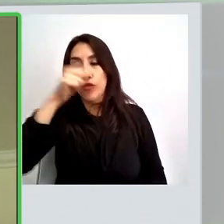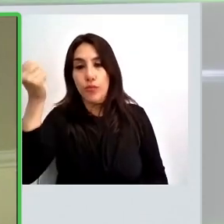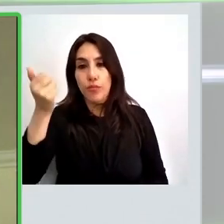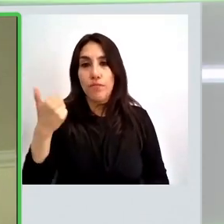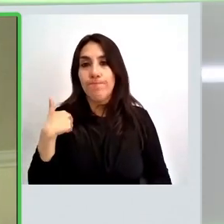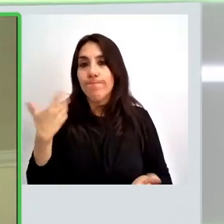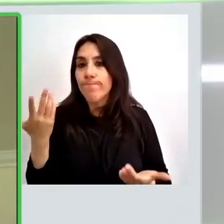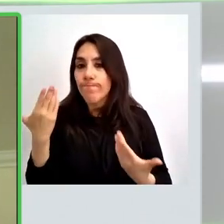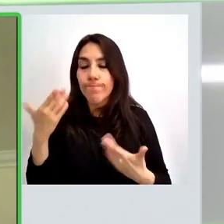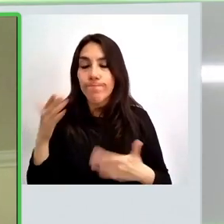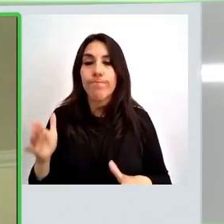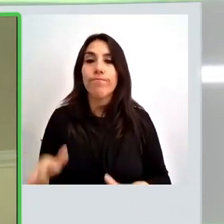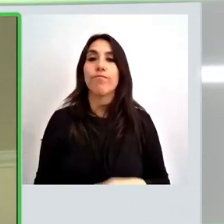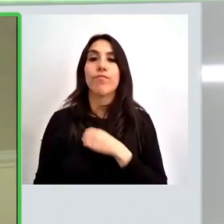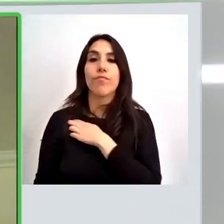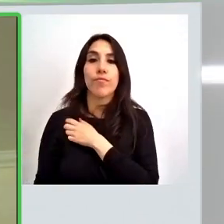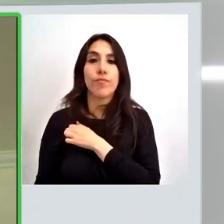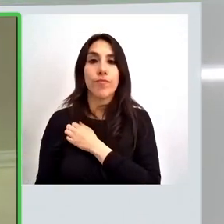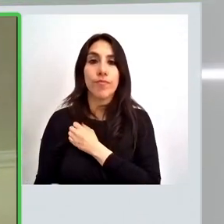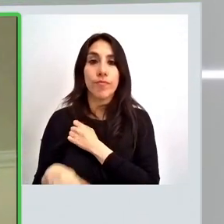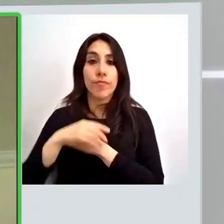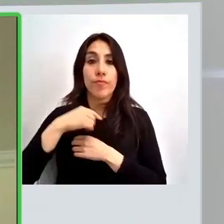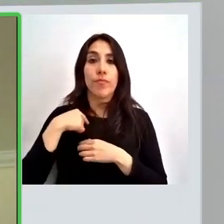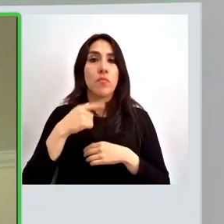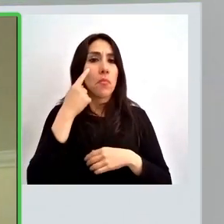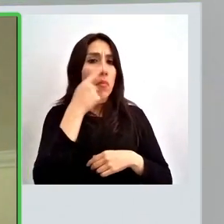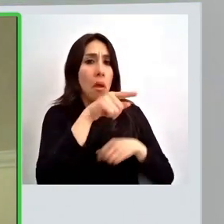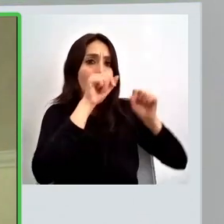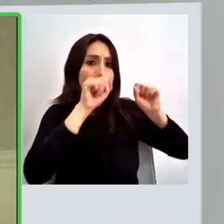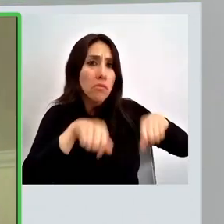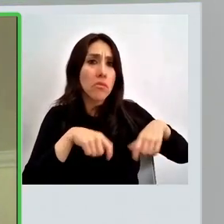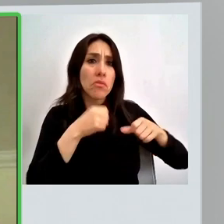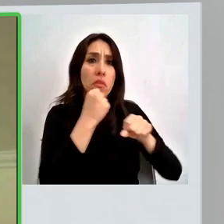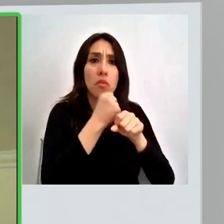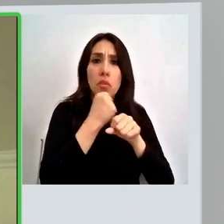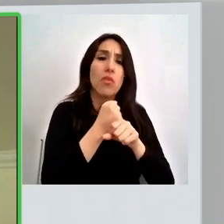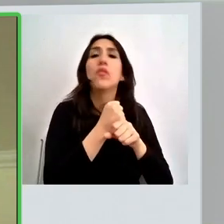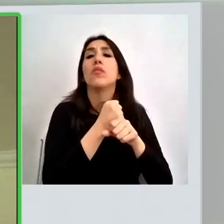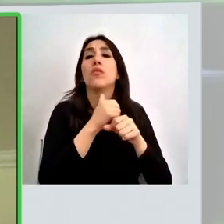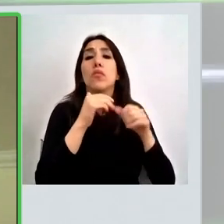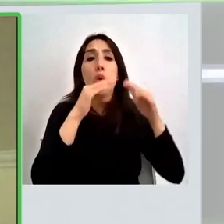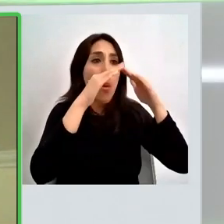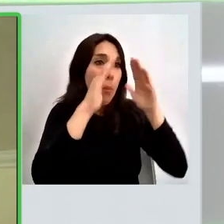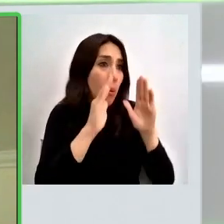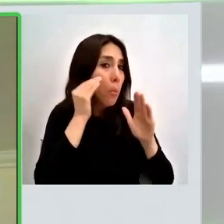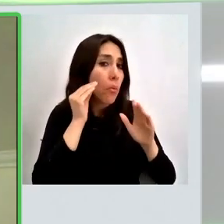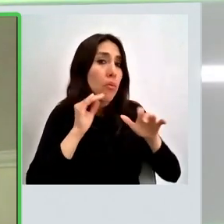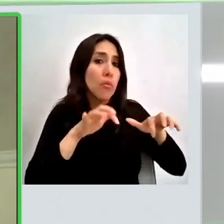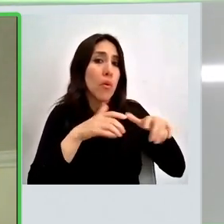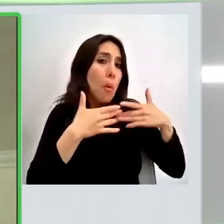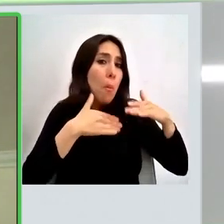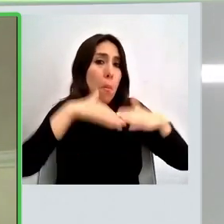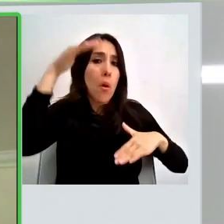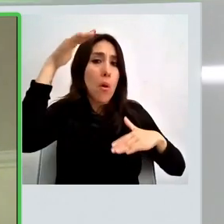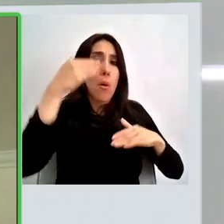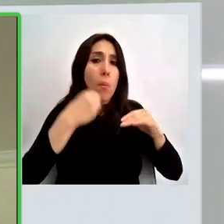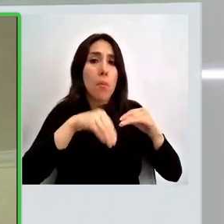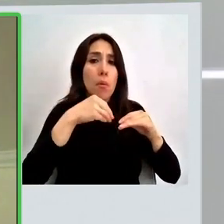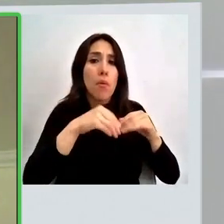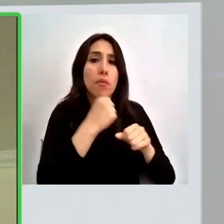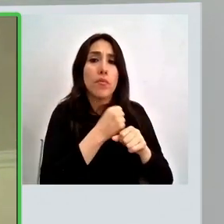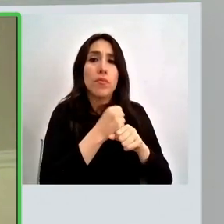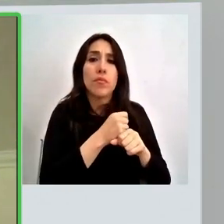and do it more productively than if they had to go to work someplace. I just offer this